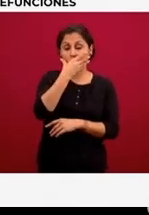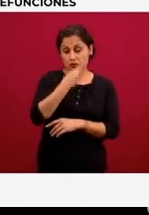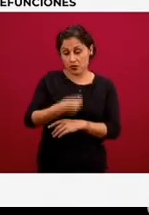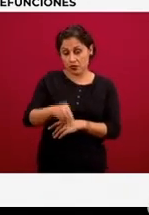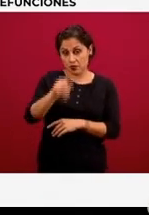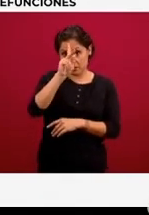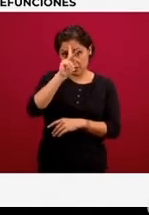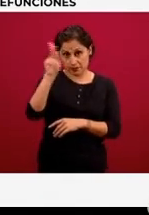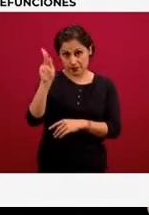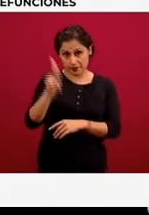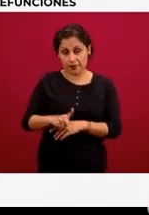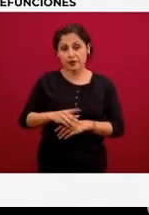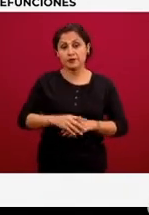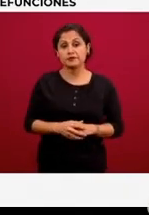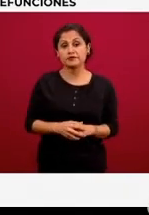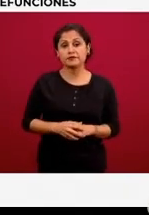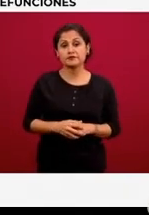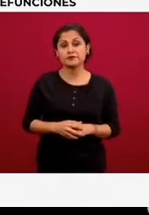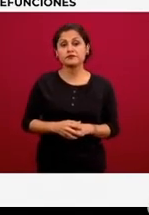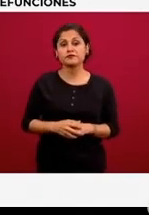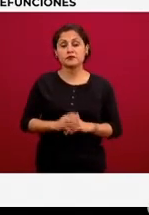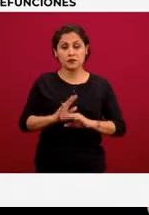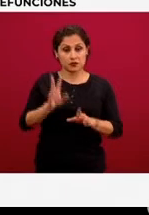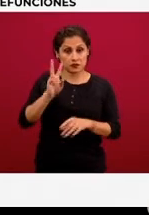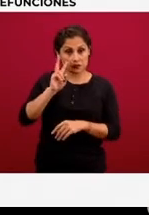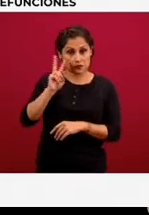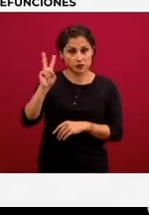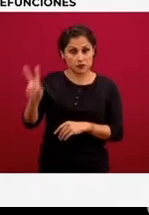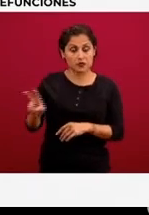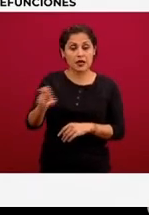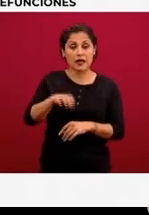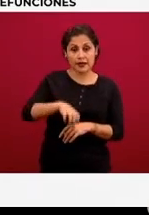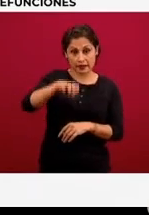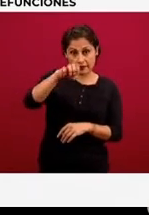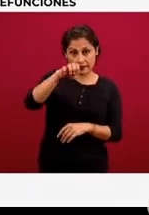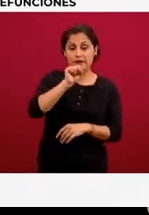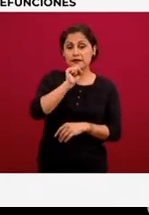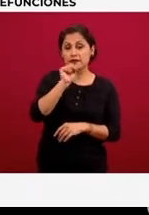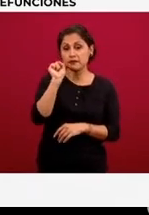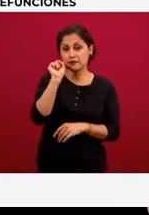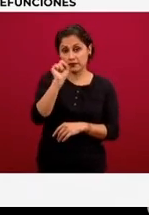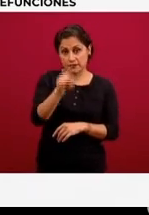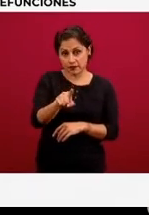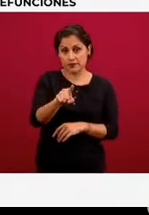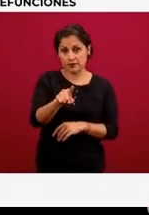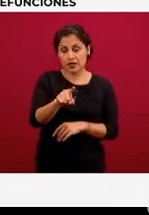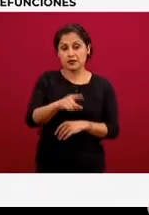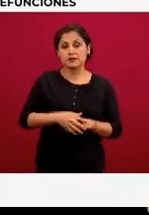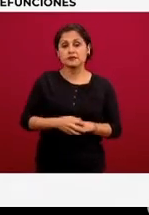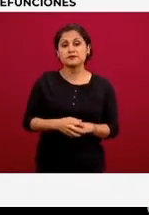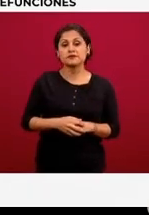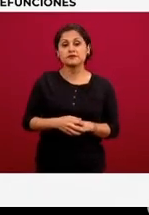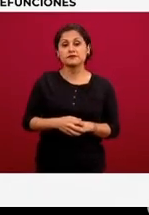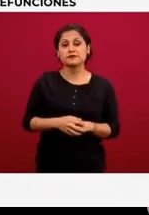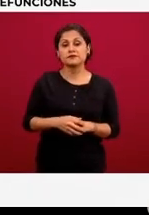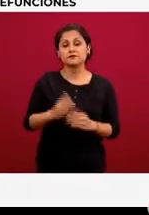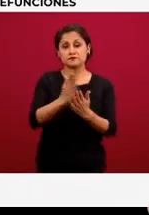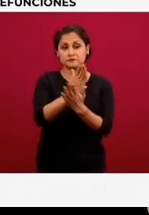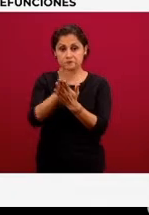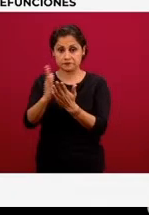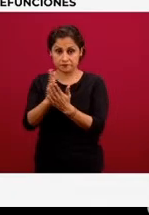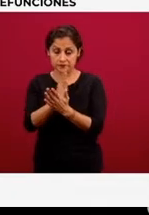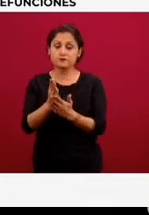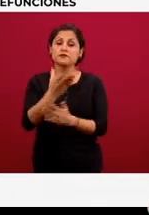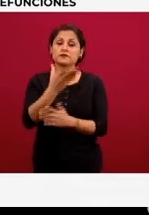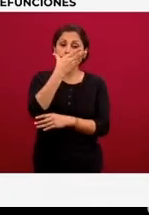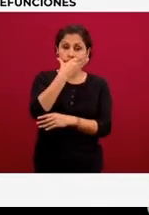distribution by age. We can see between the 50s how men and women are